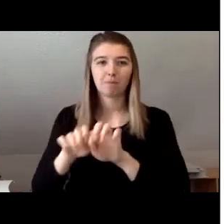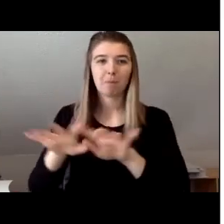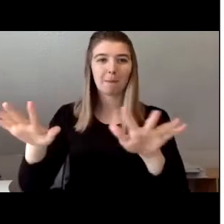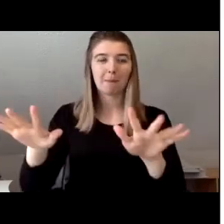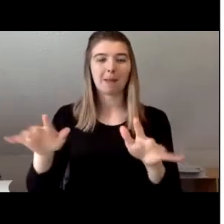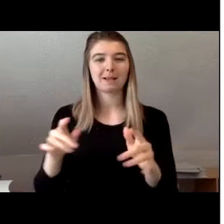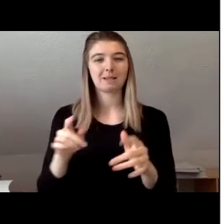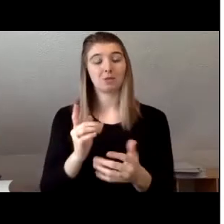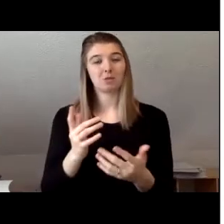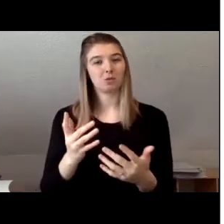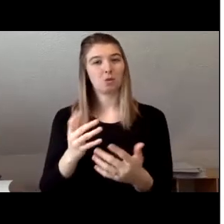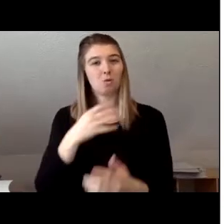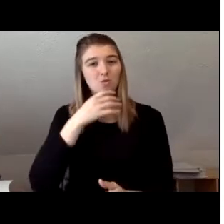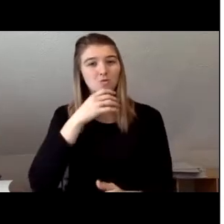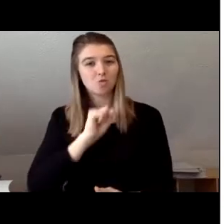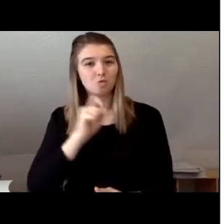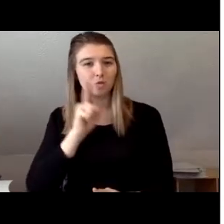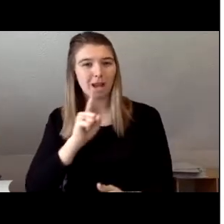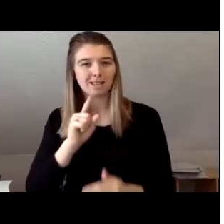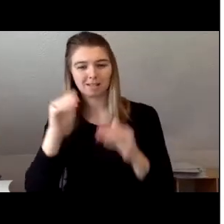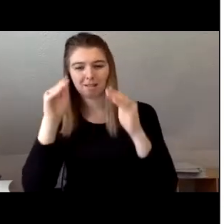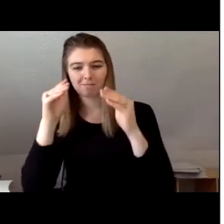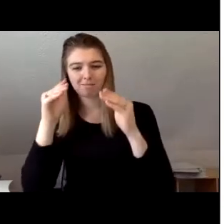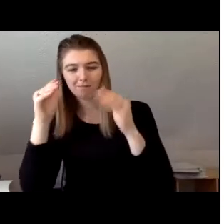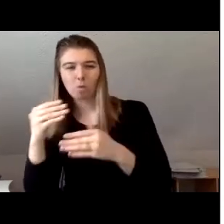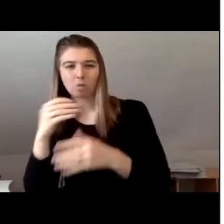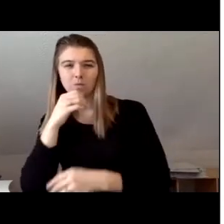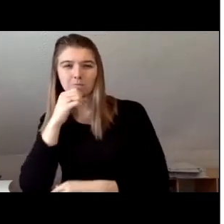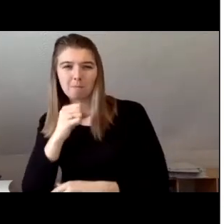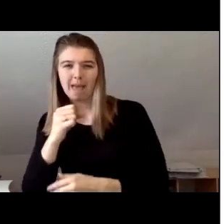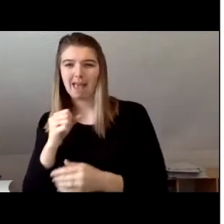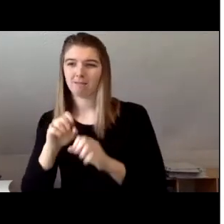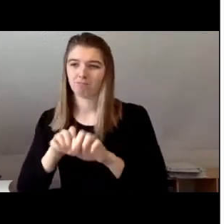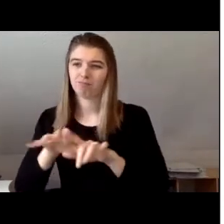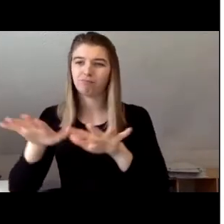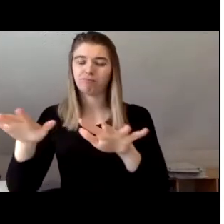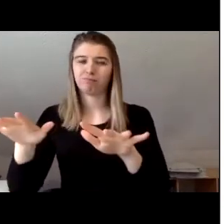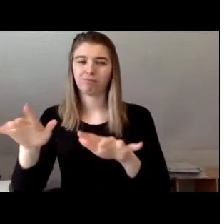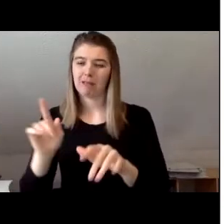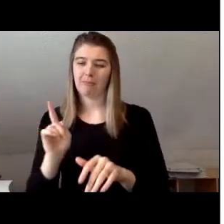gender bias is really threaded through everything that we're looking at. To